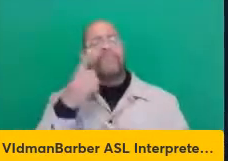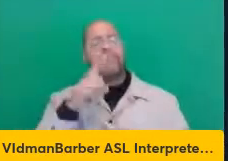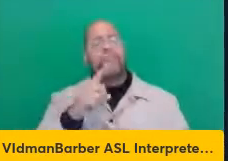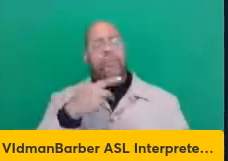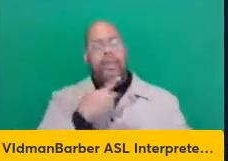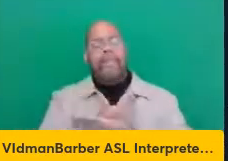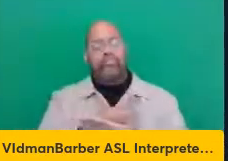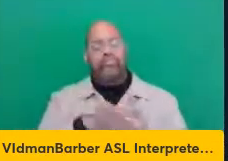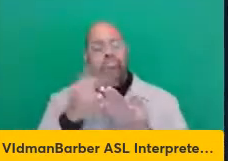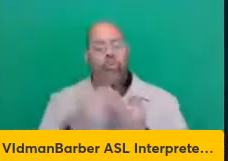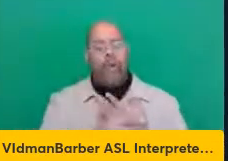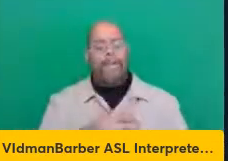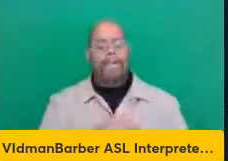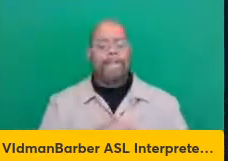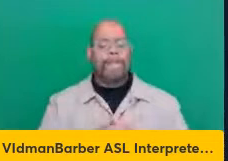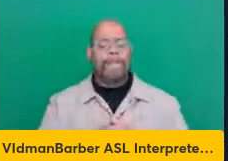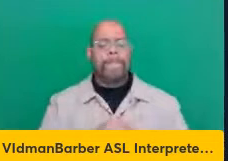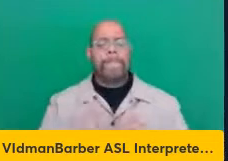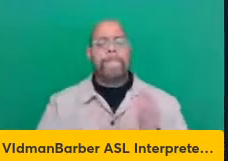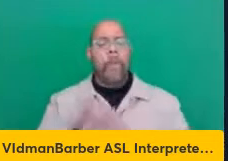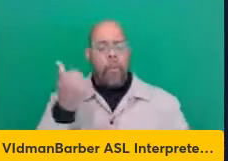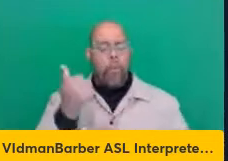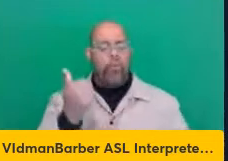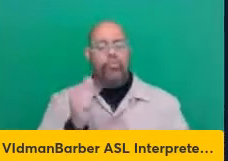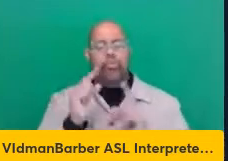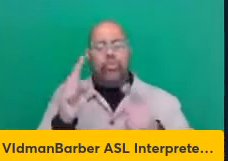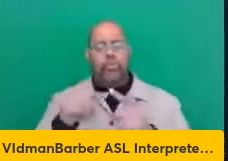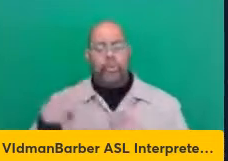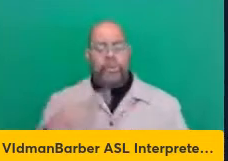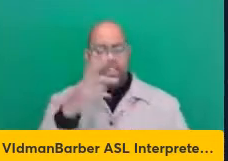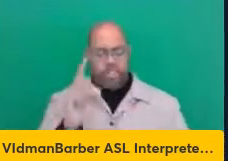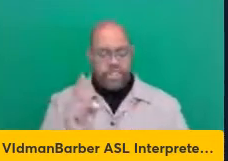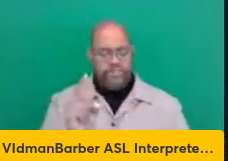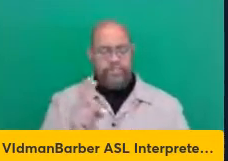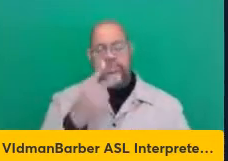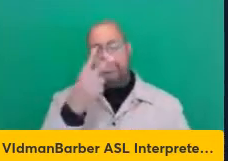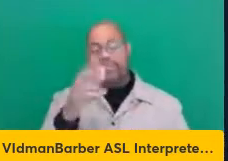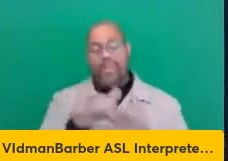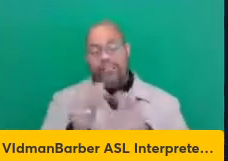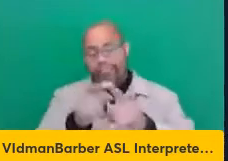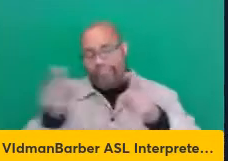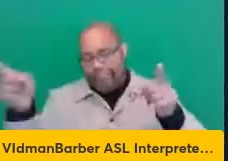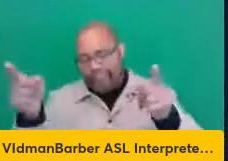masters. The vast majority have gone on to do PhD, you would see there.